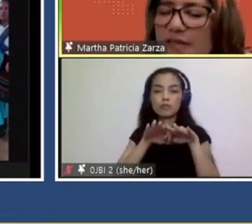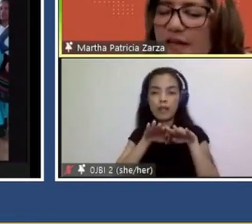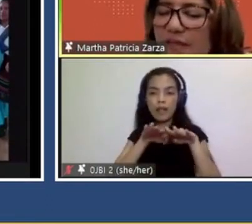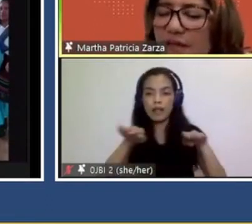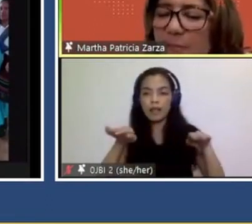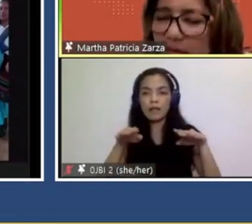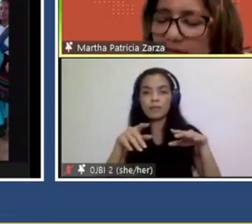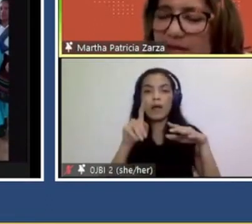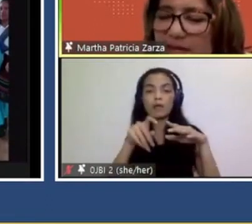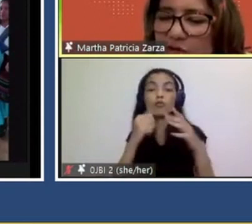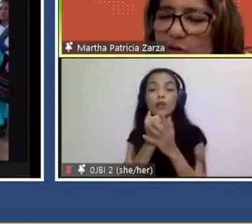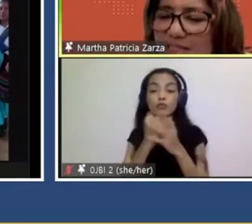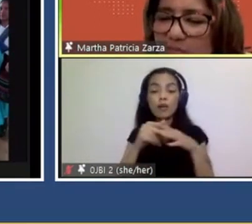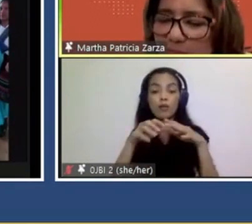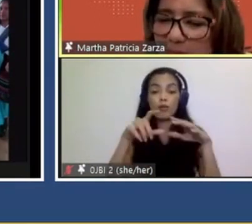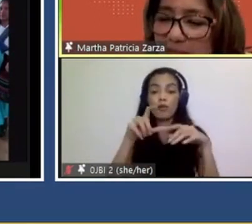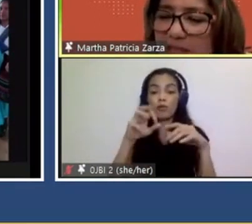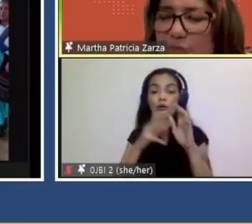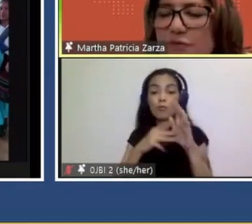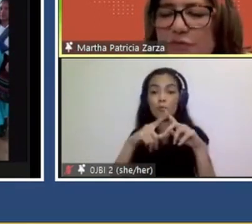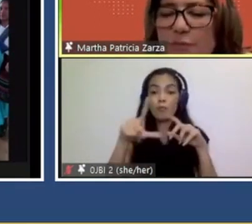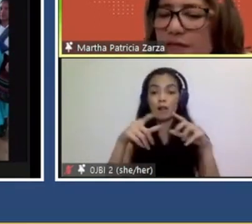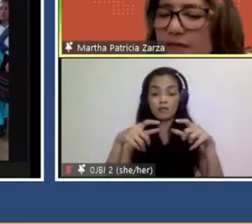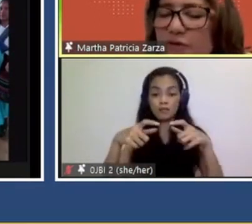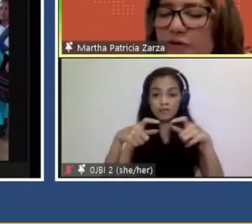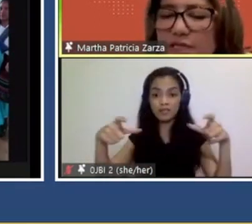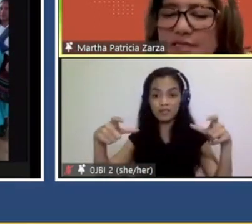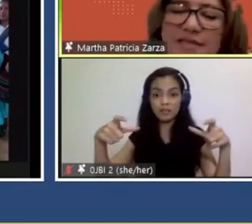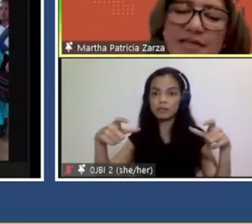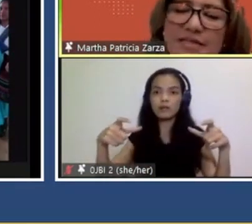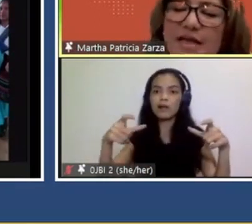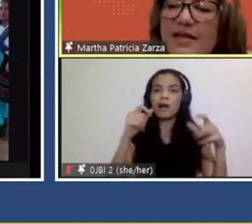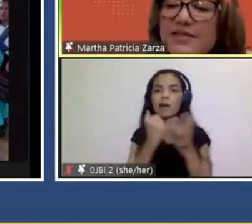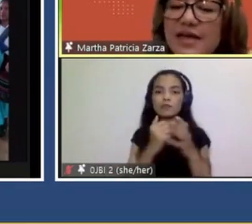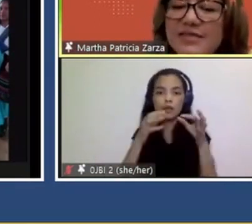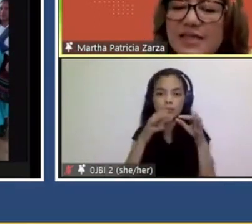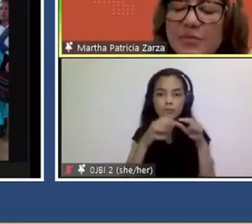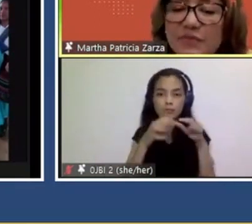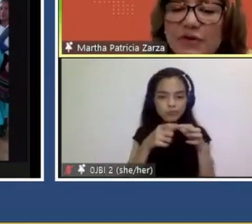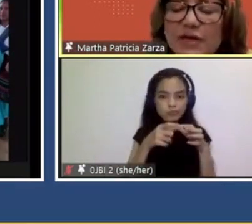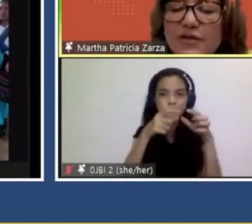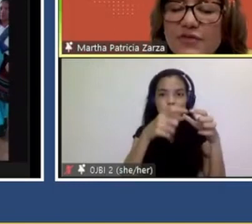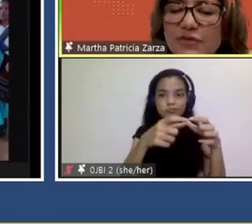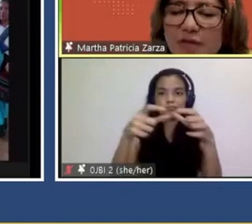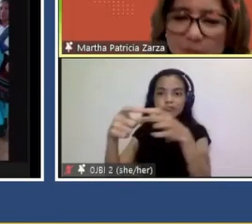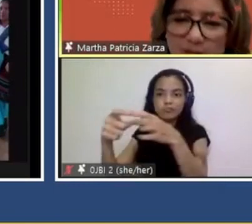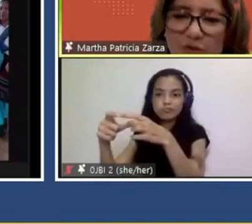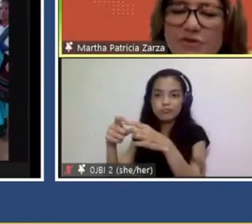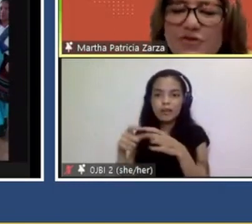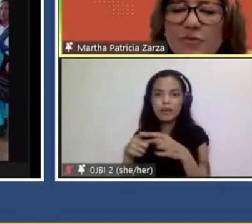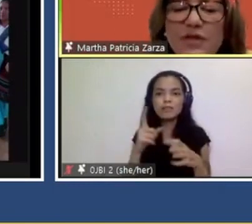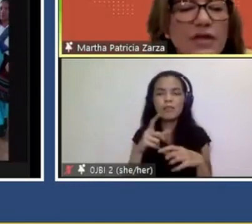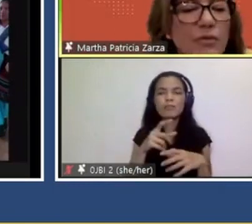round, and this comal is mainly used for making the tortillas, as I said before. So that